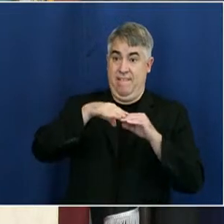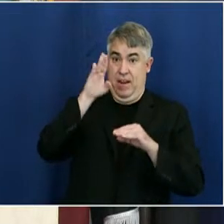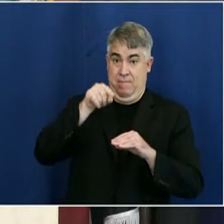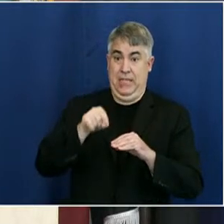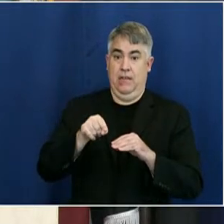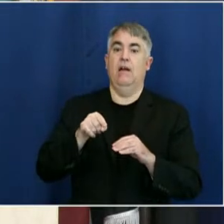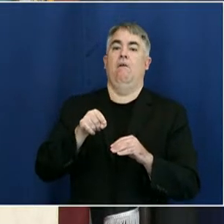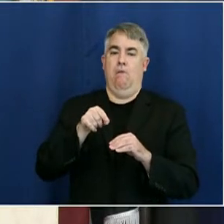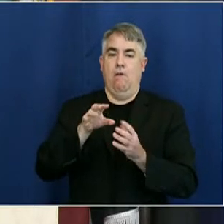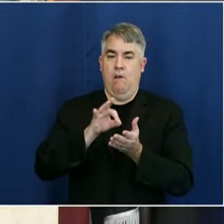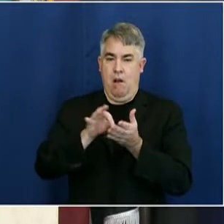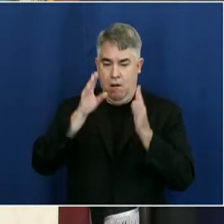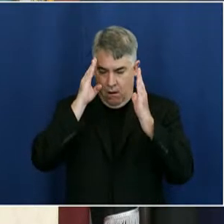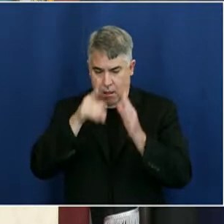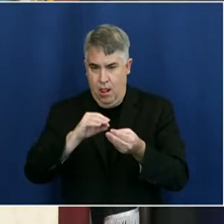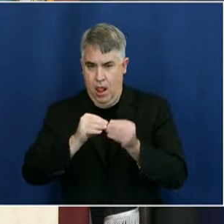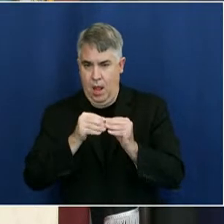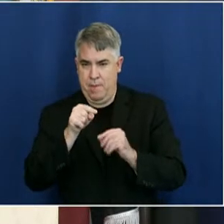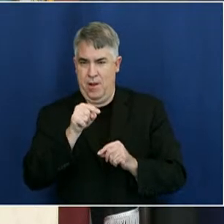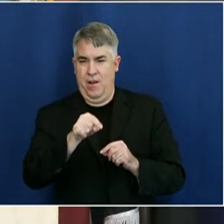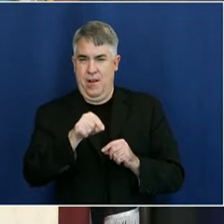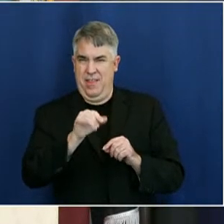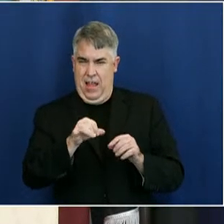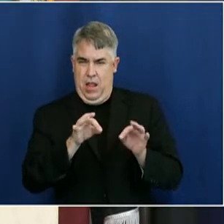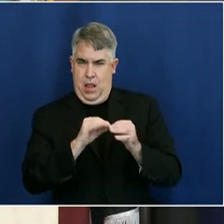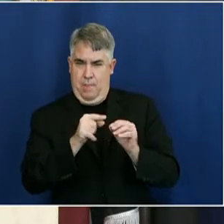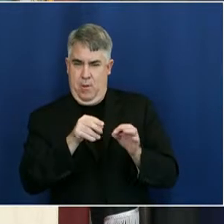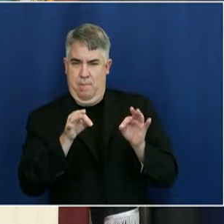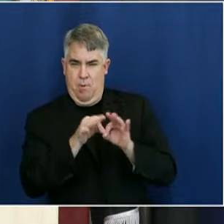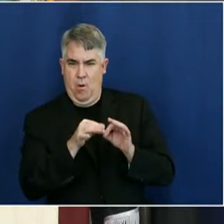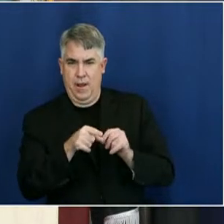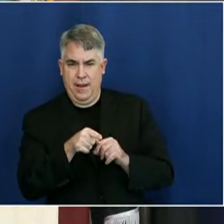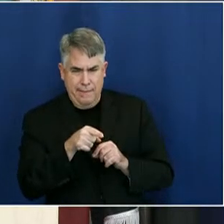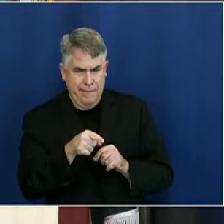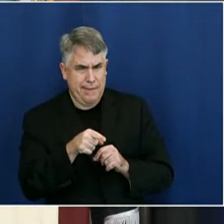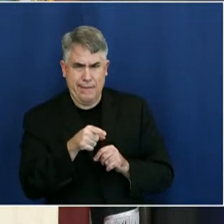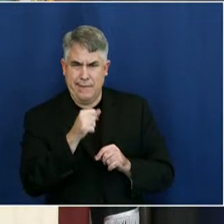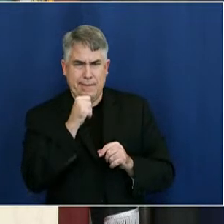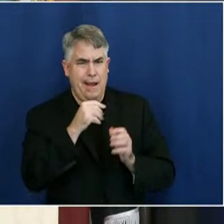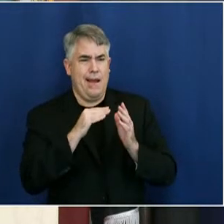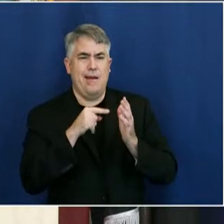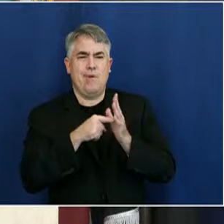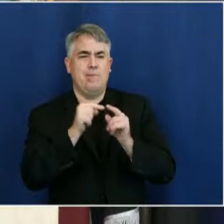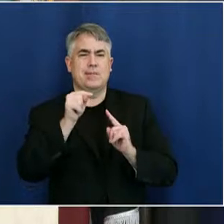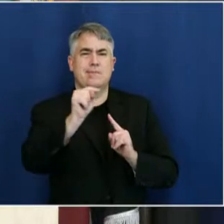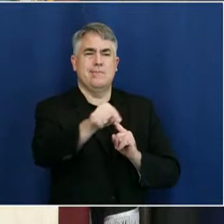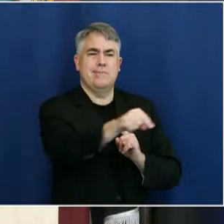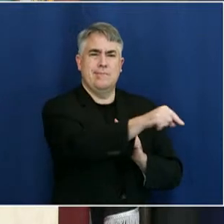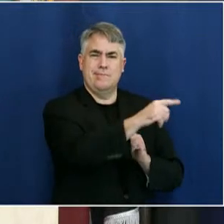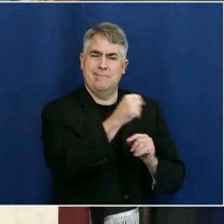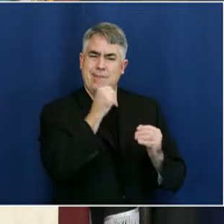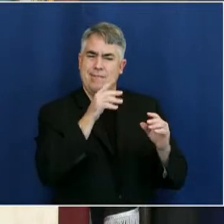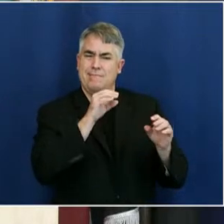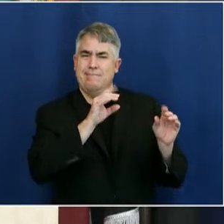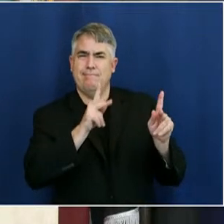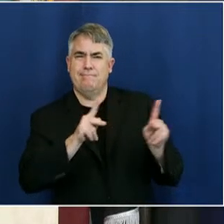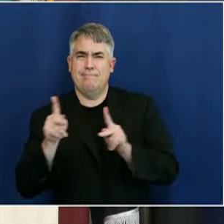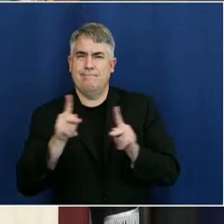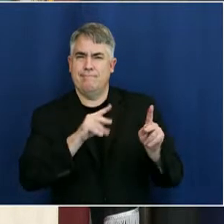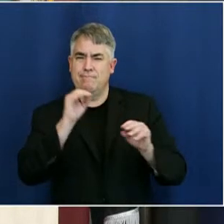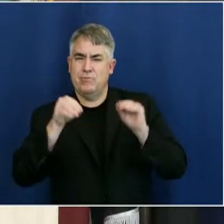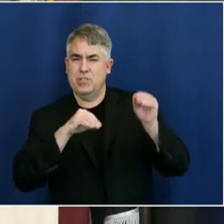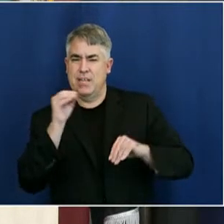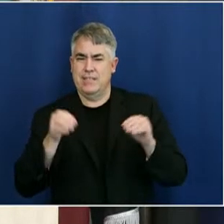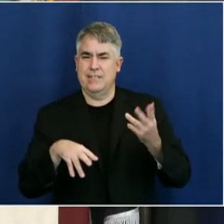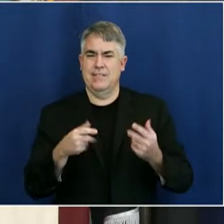but certainly not right in line. But we are going to continue to work every day to try and improve our efforts, increase access,